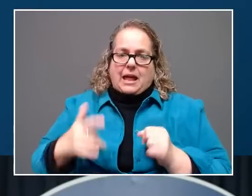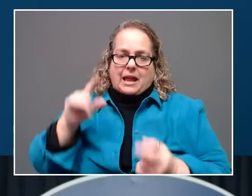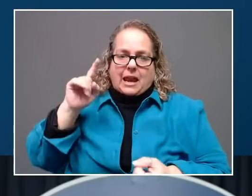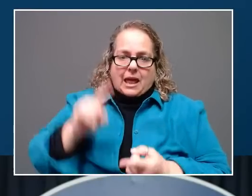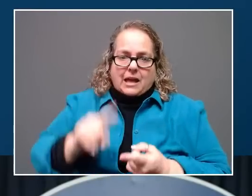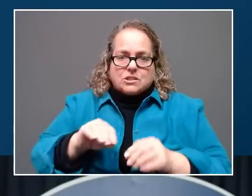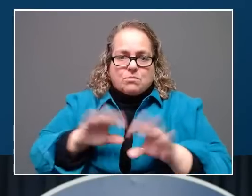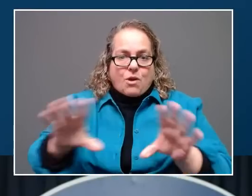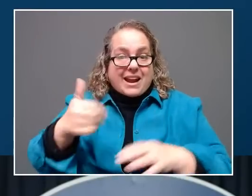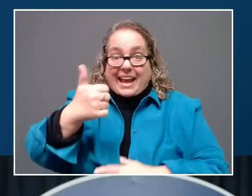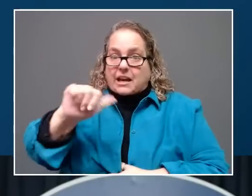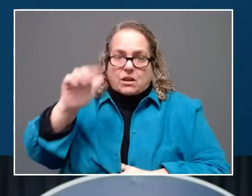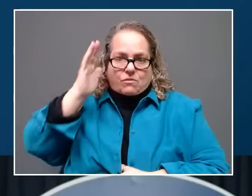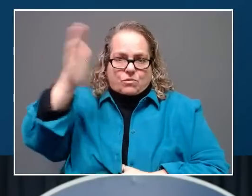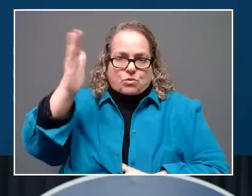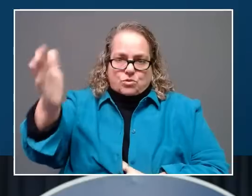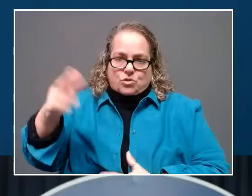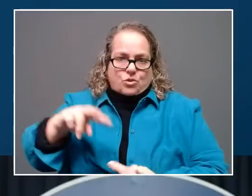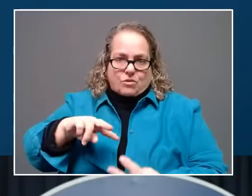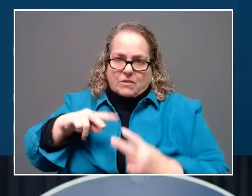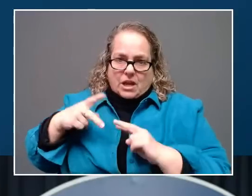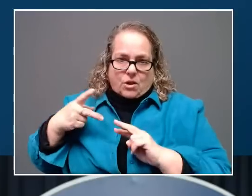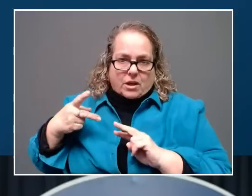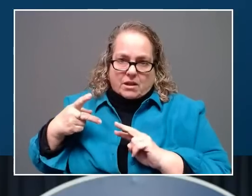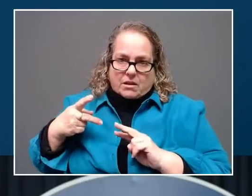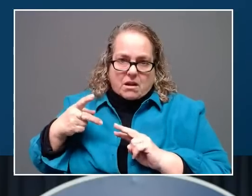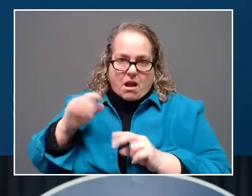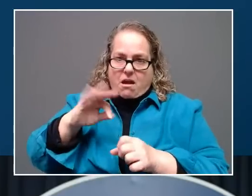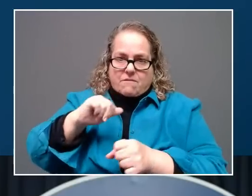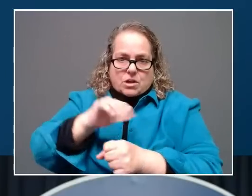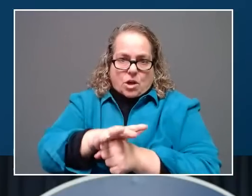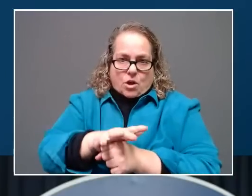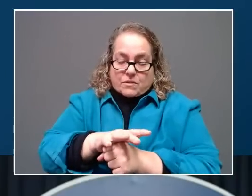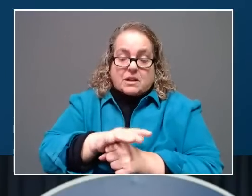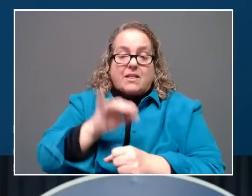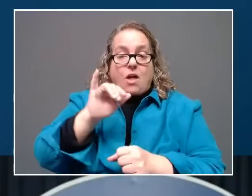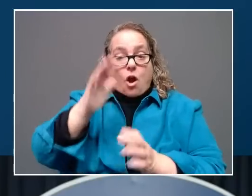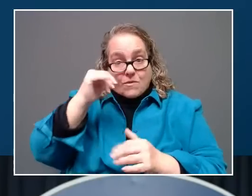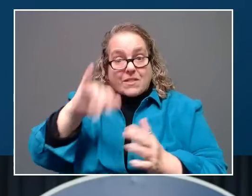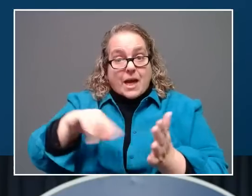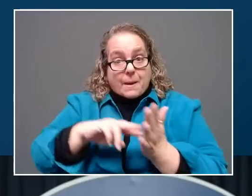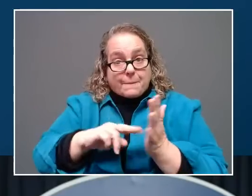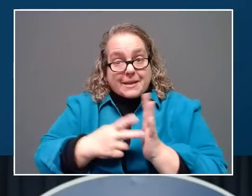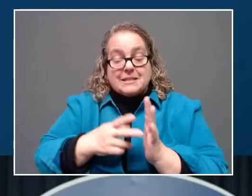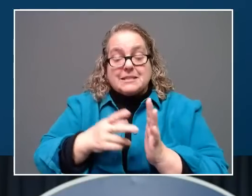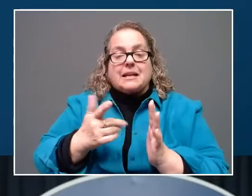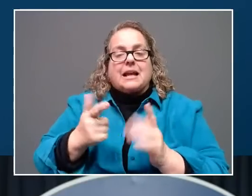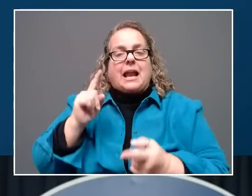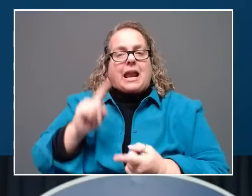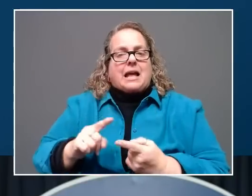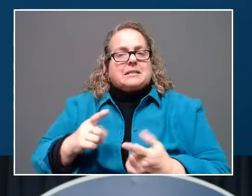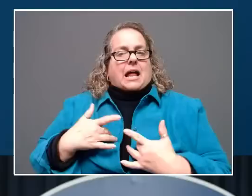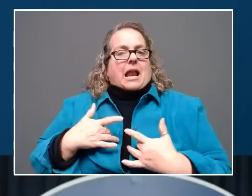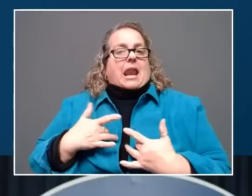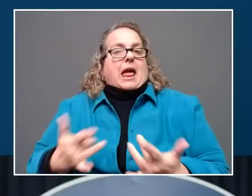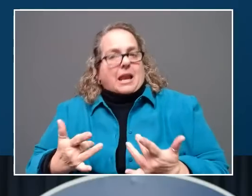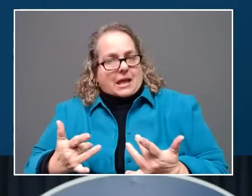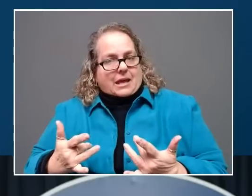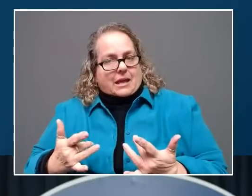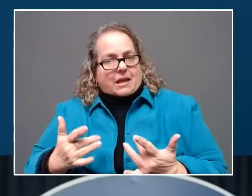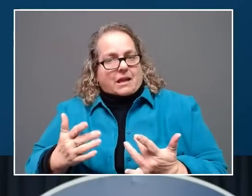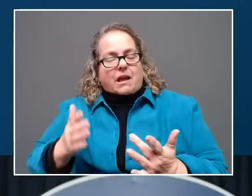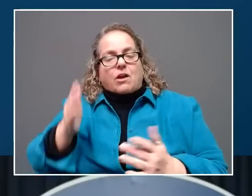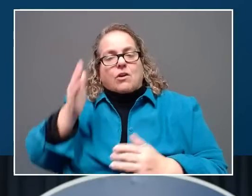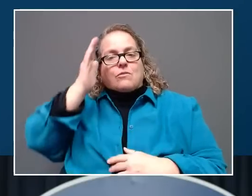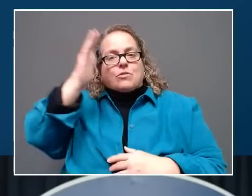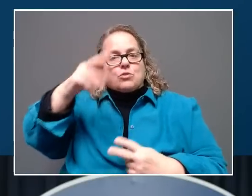variant. And hopefully that would mean that it would be less likely that a future variant would hit